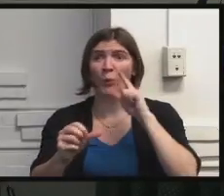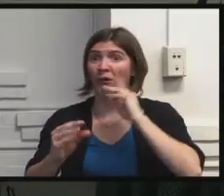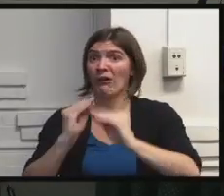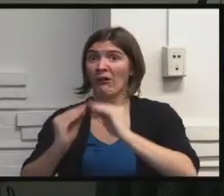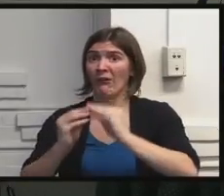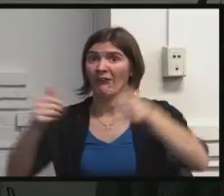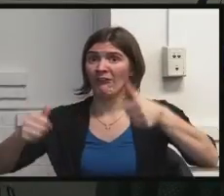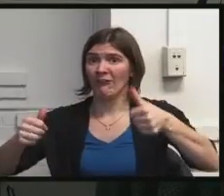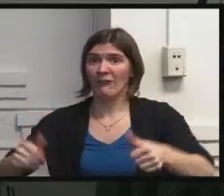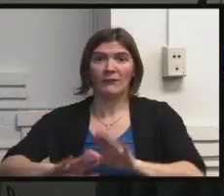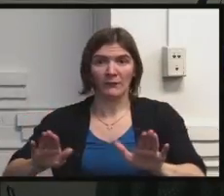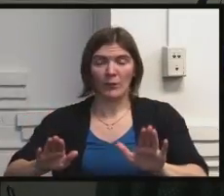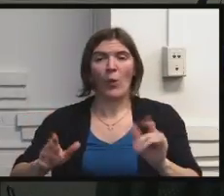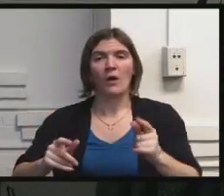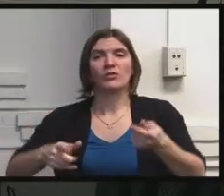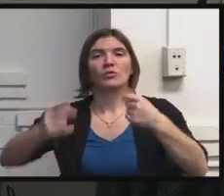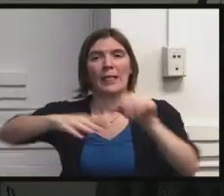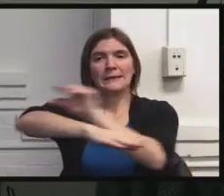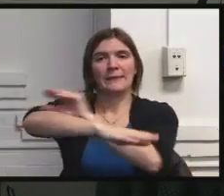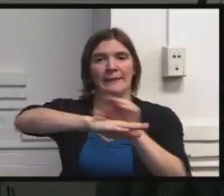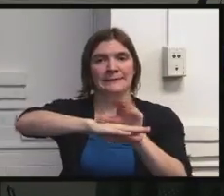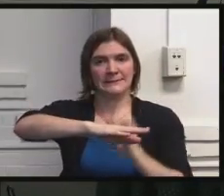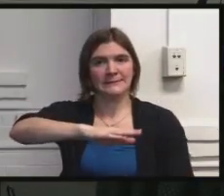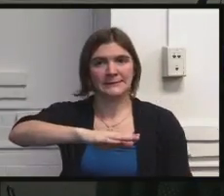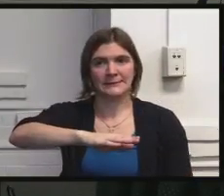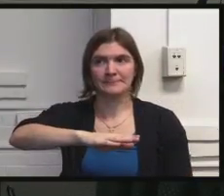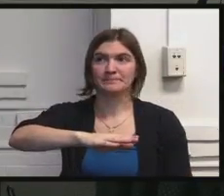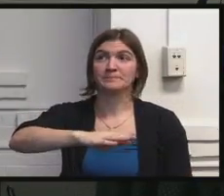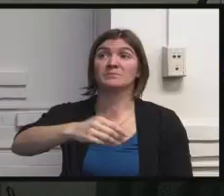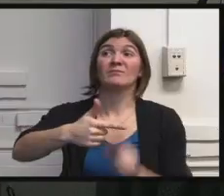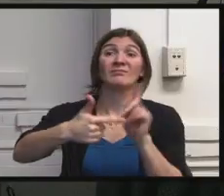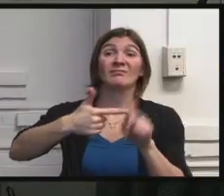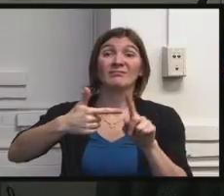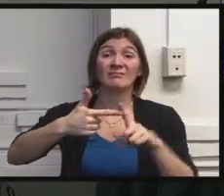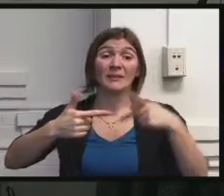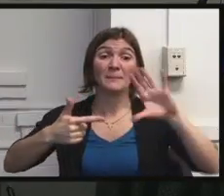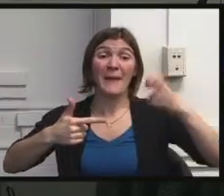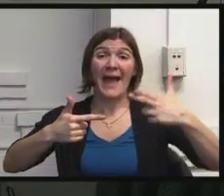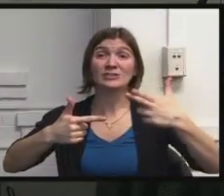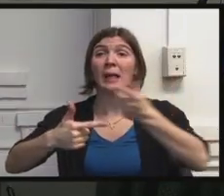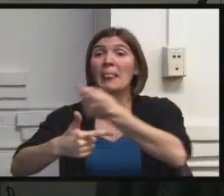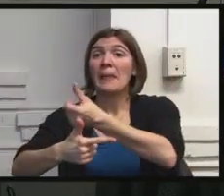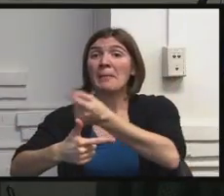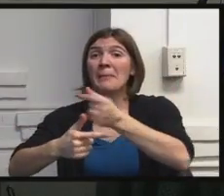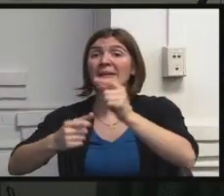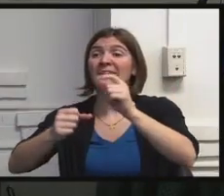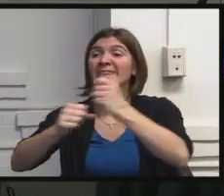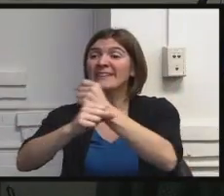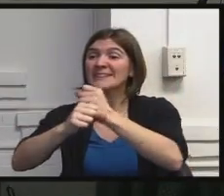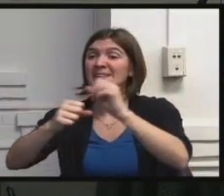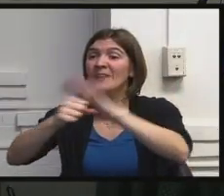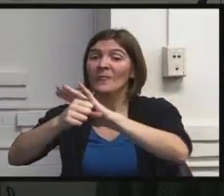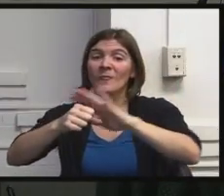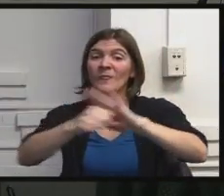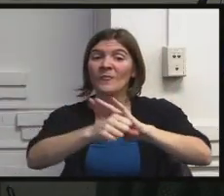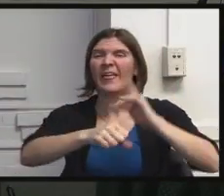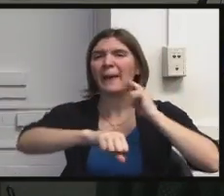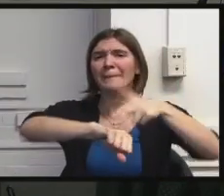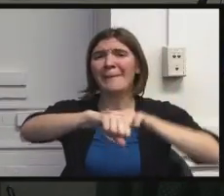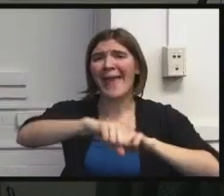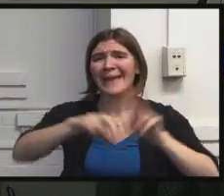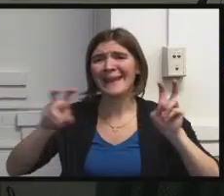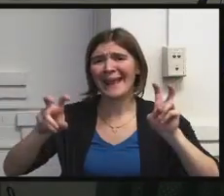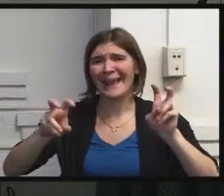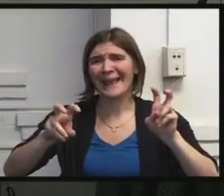all sorts of work done to it if nothing were to happen to it in terms of deck replacement. Deck patching, we often rule out deck patching pretty quickly